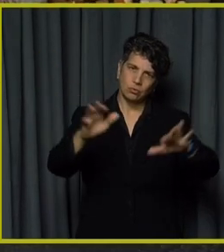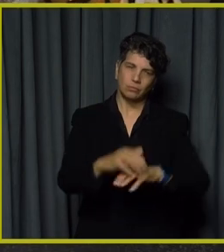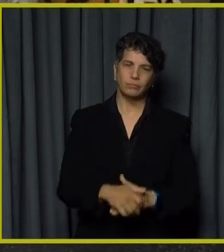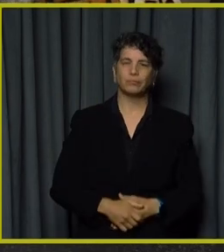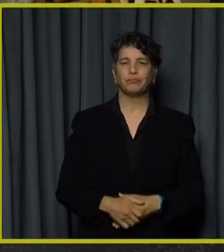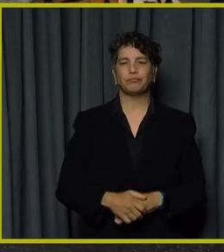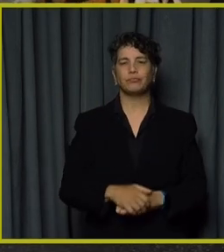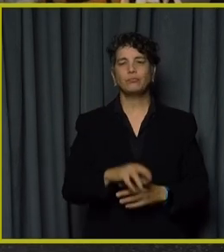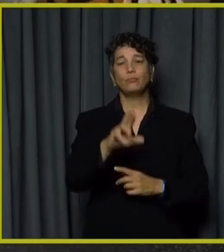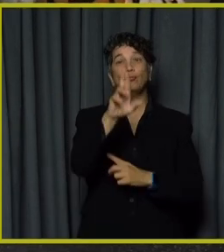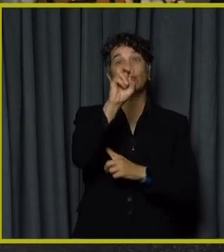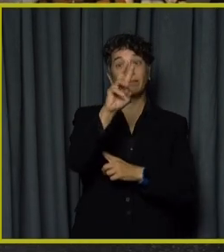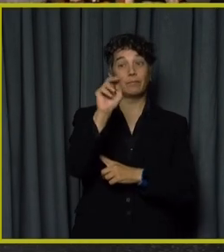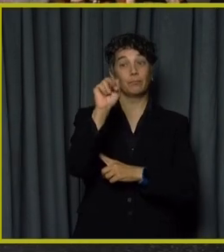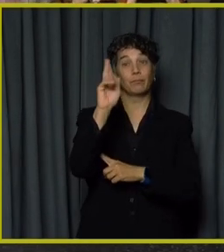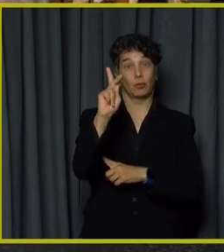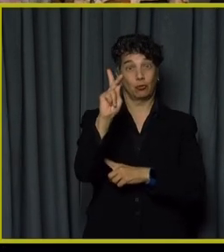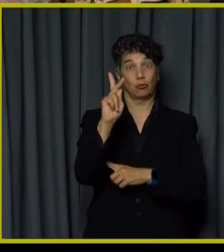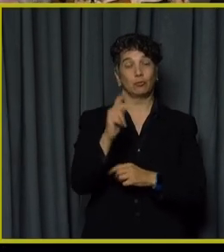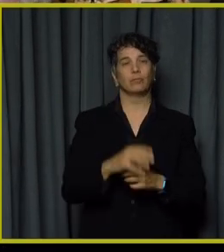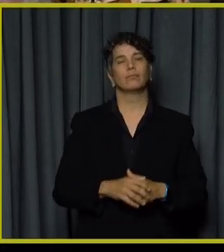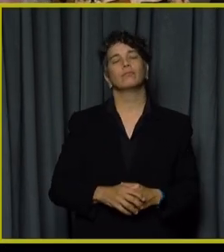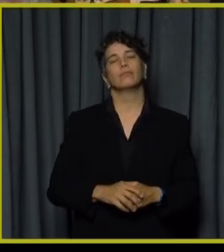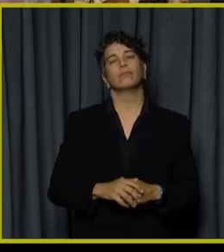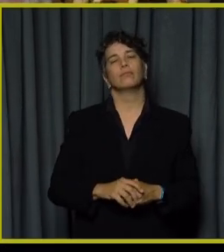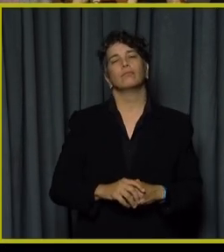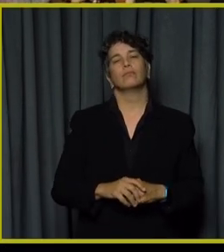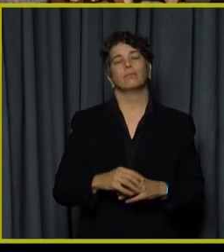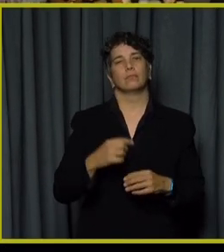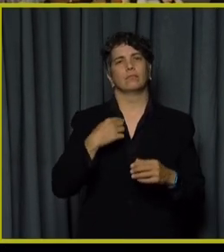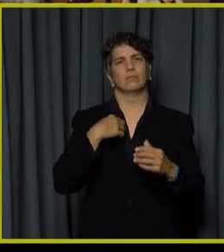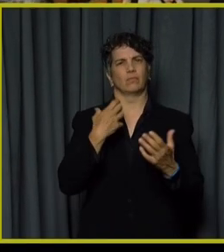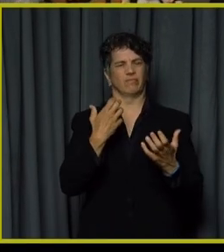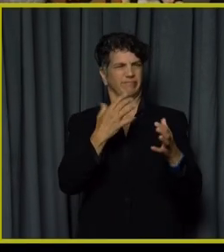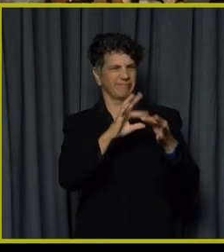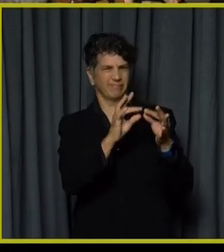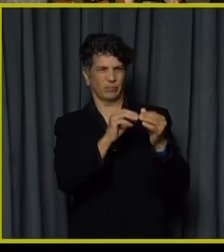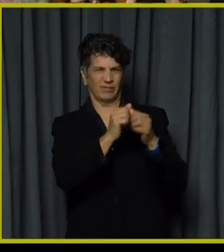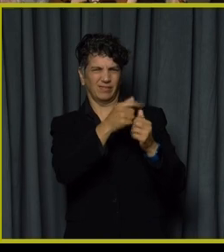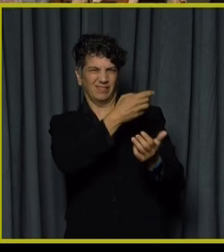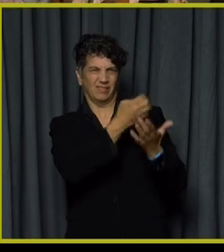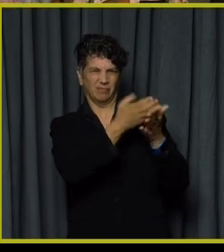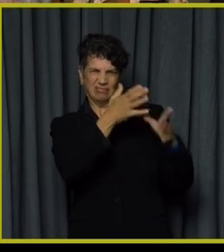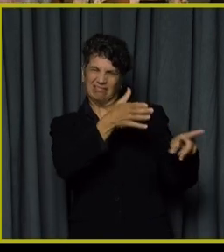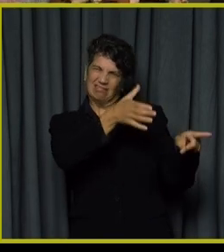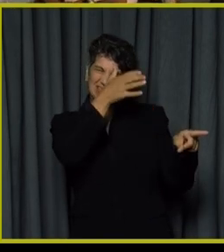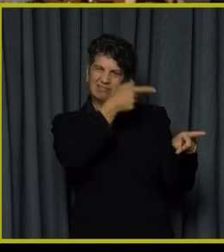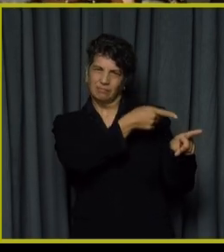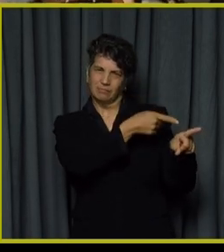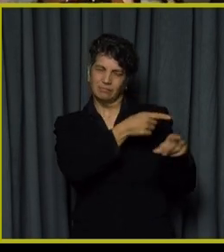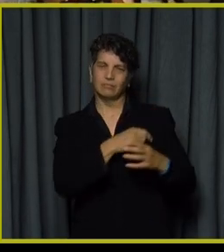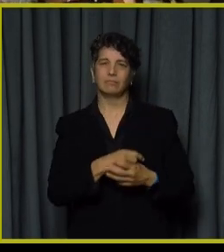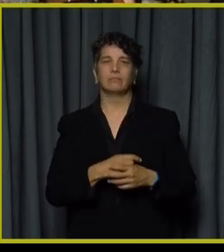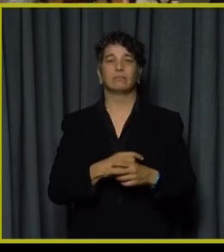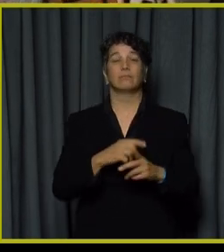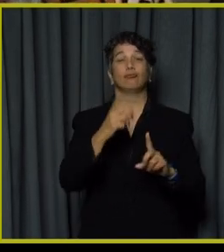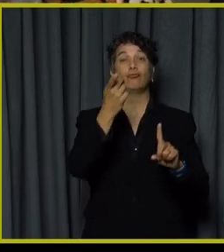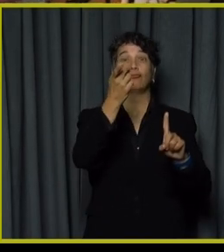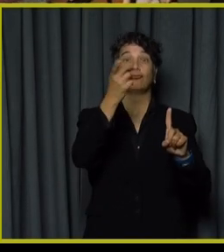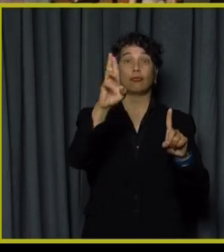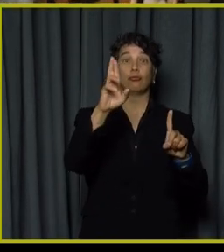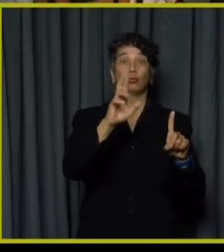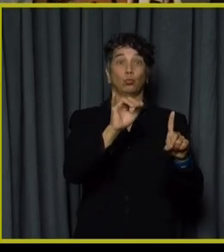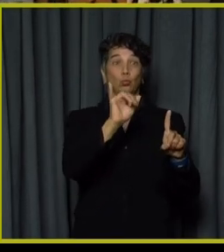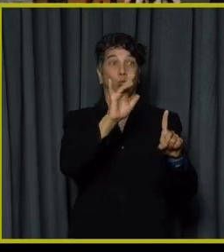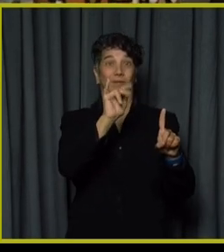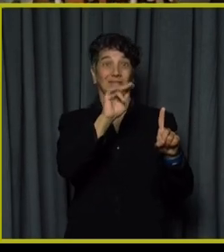here with a renowned economist, since we're talking about poverty, with a renowned economist, Dr. Julianne Malvo.